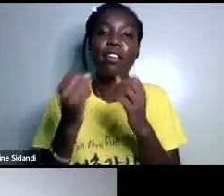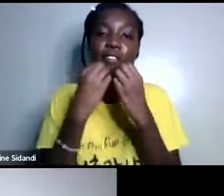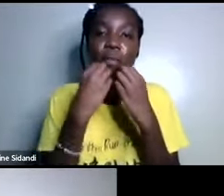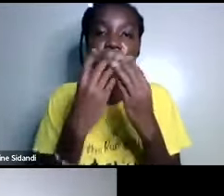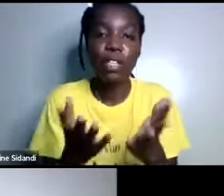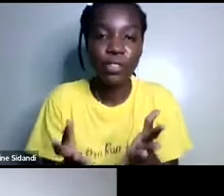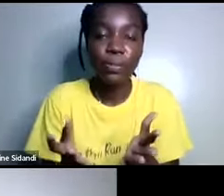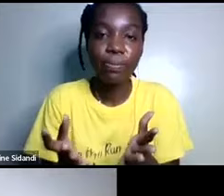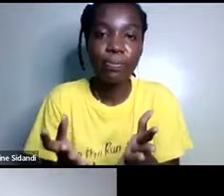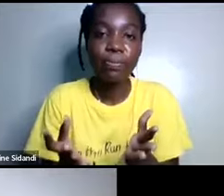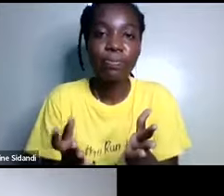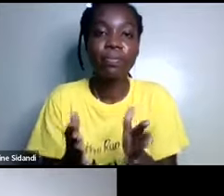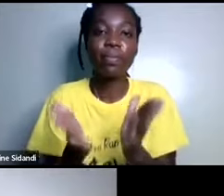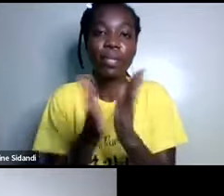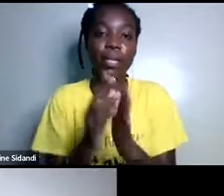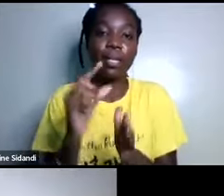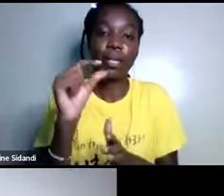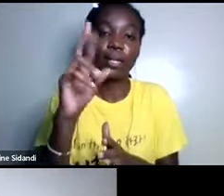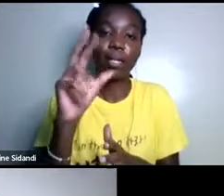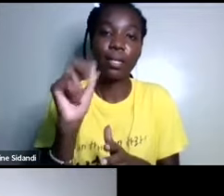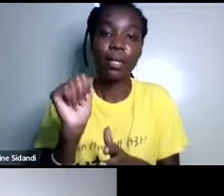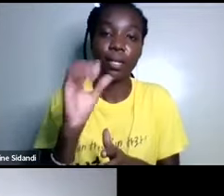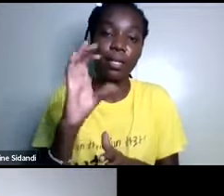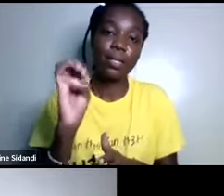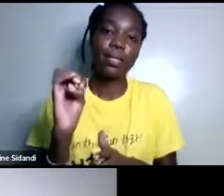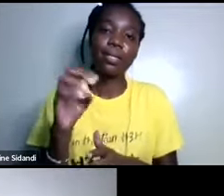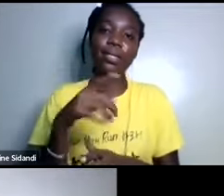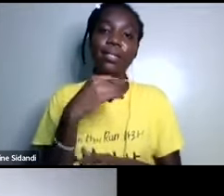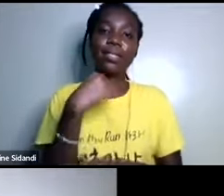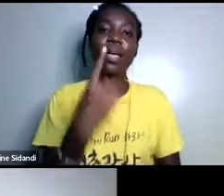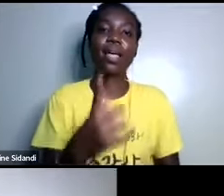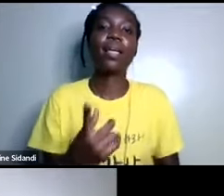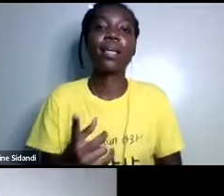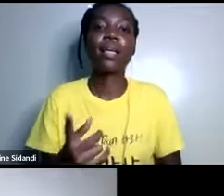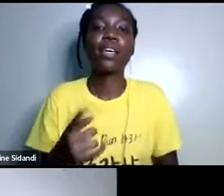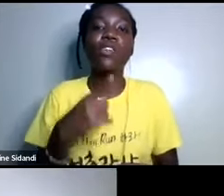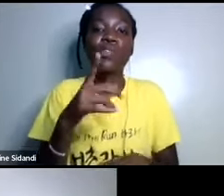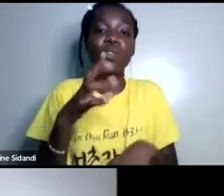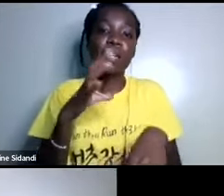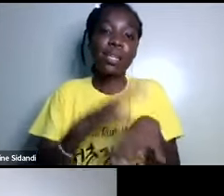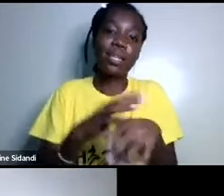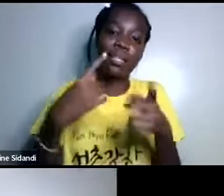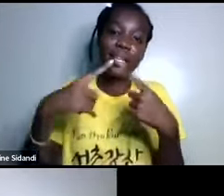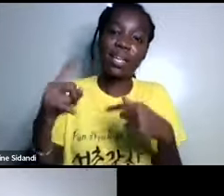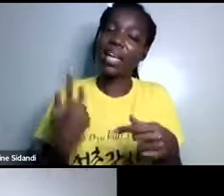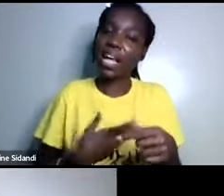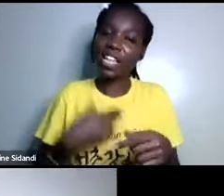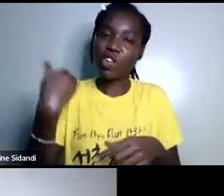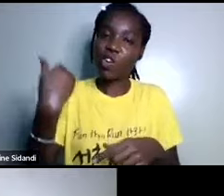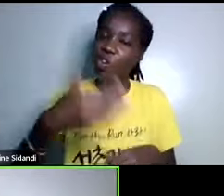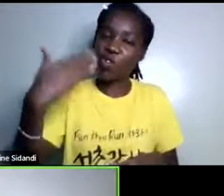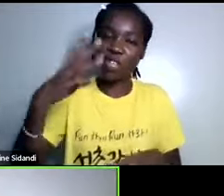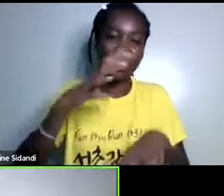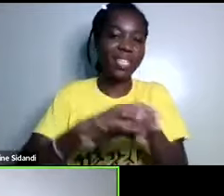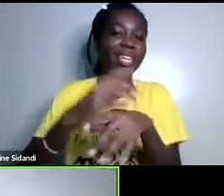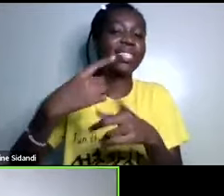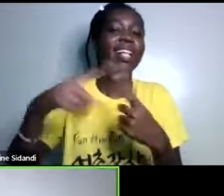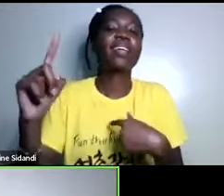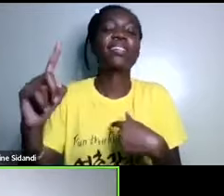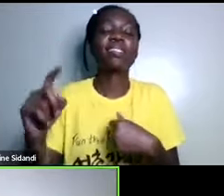As Grace would say, at Get It Right, we always get it right.